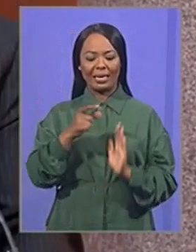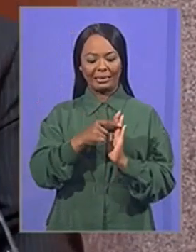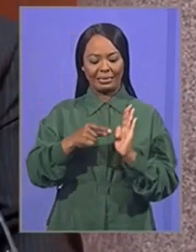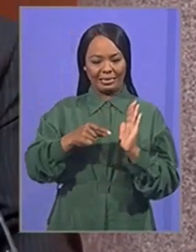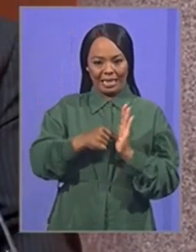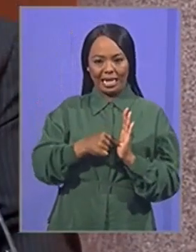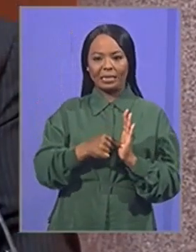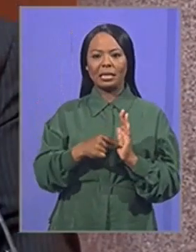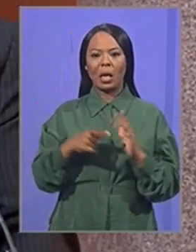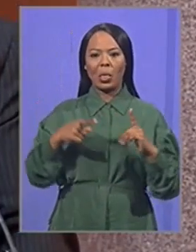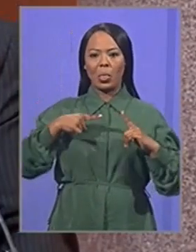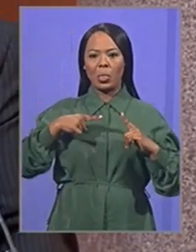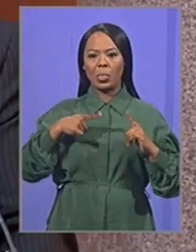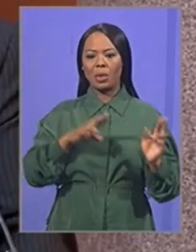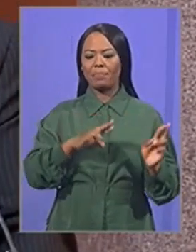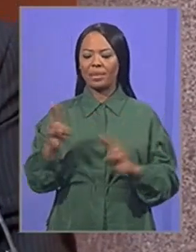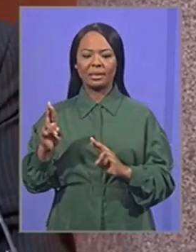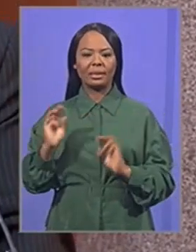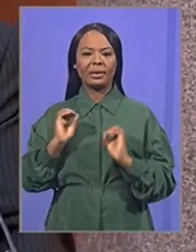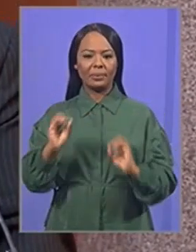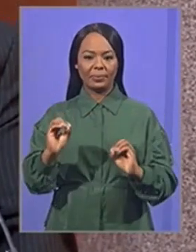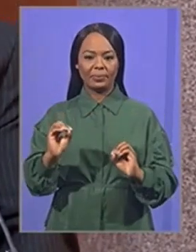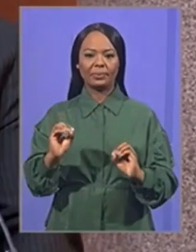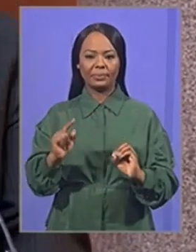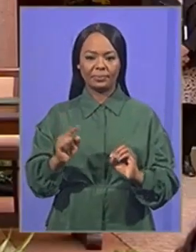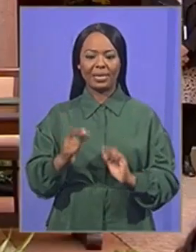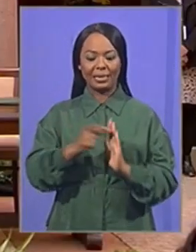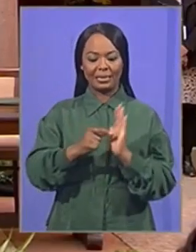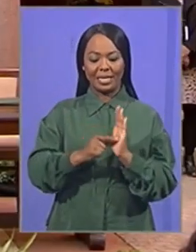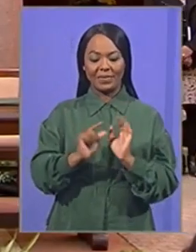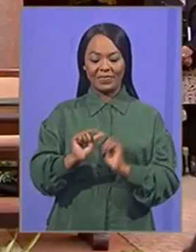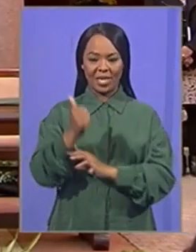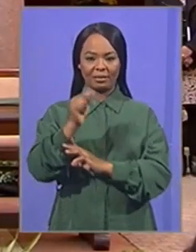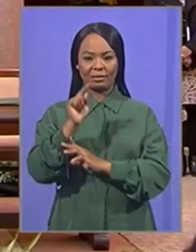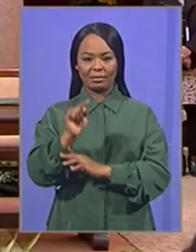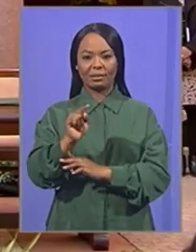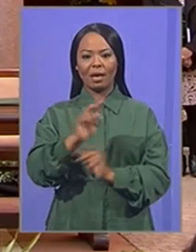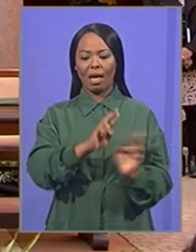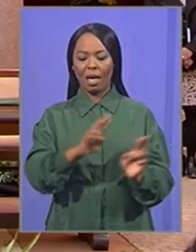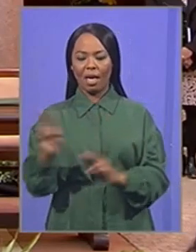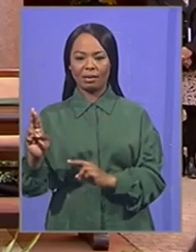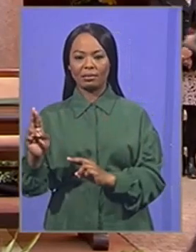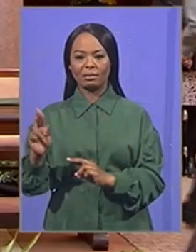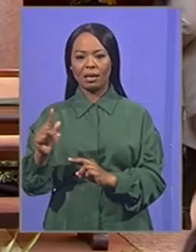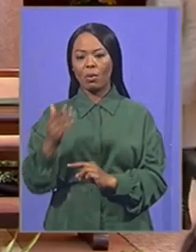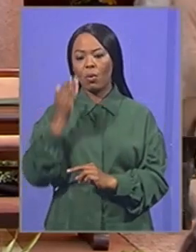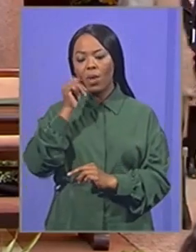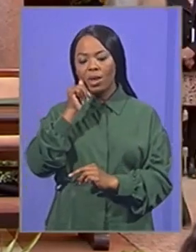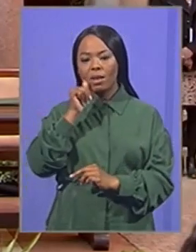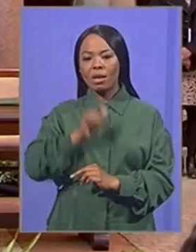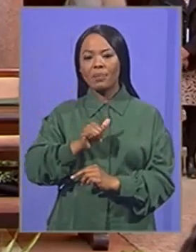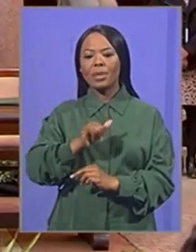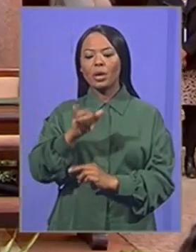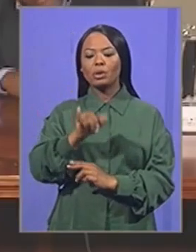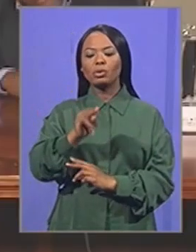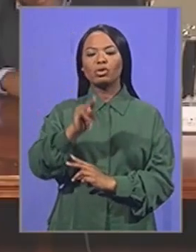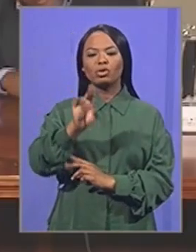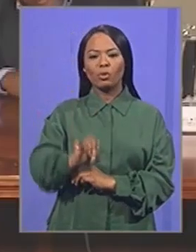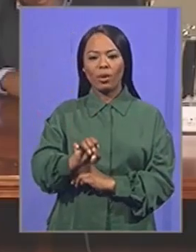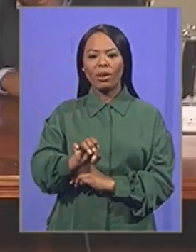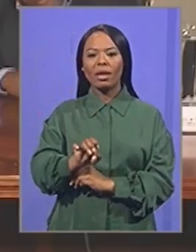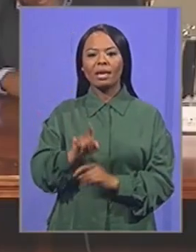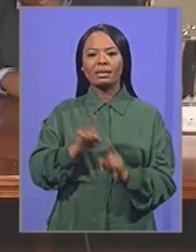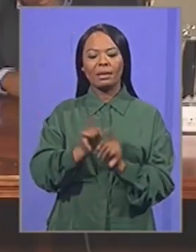neng le beilwe. Ramaphosa o fetilwe ke letlha la ntlha la go tsibogela dipotso ka Seetebosigo le go kopa gore